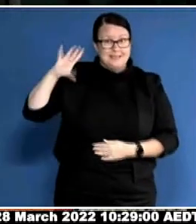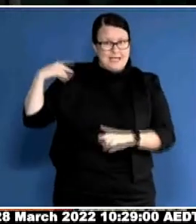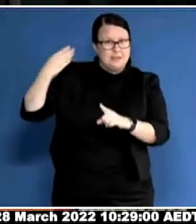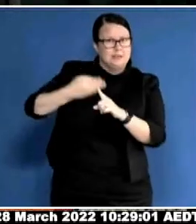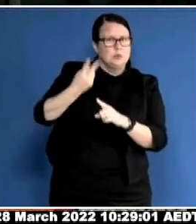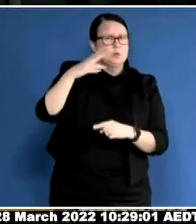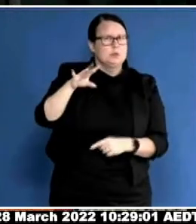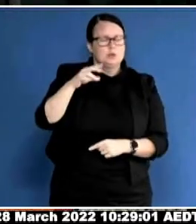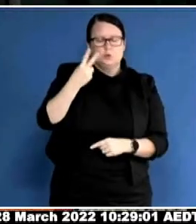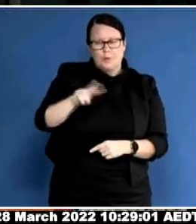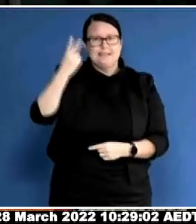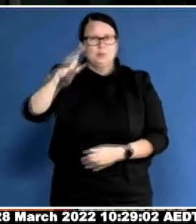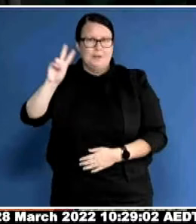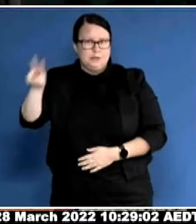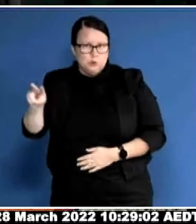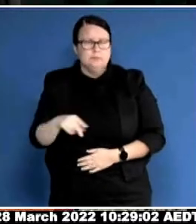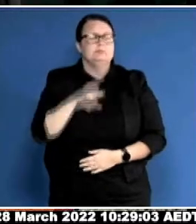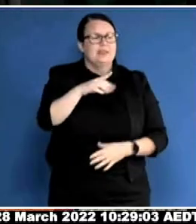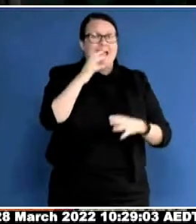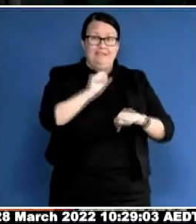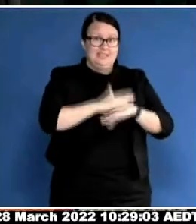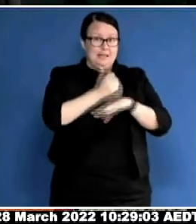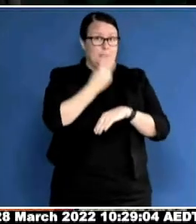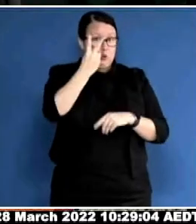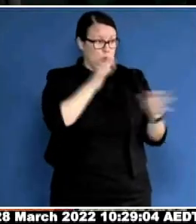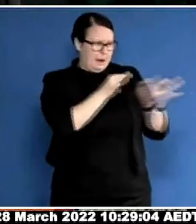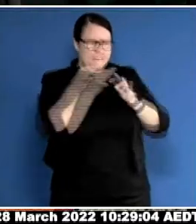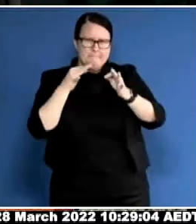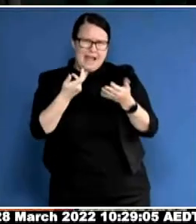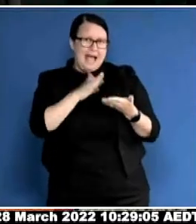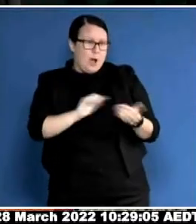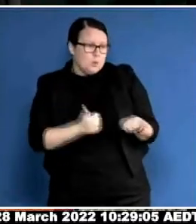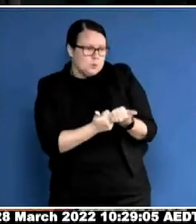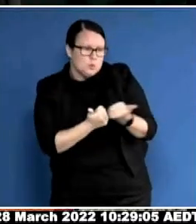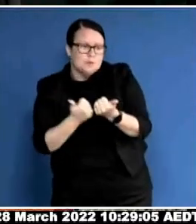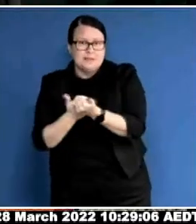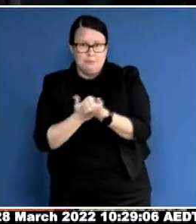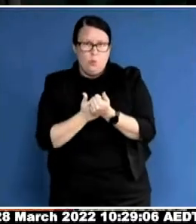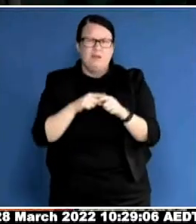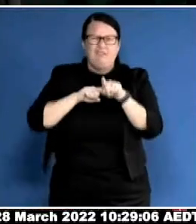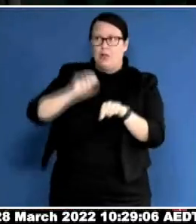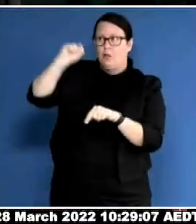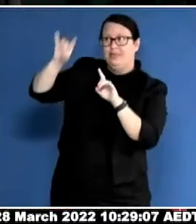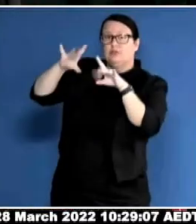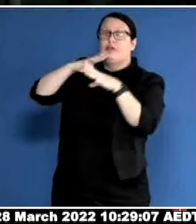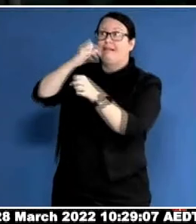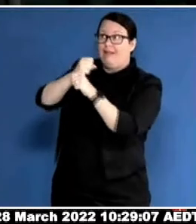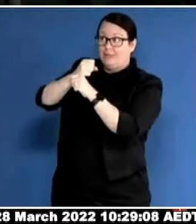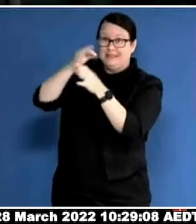Tasmania has released two implementation plans to support the Australian government's national plan, as well as